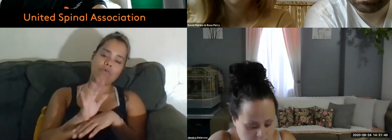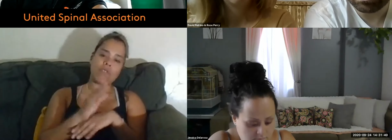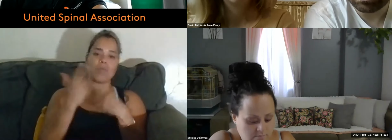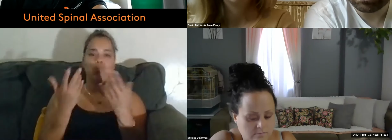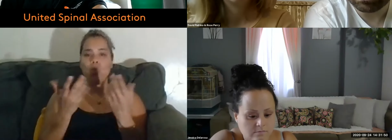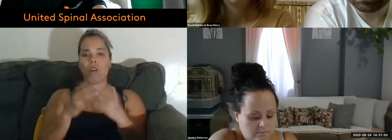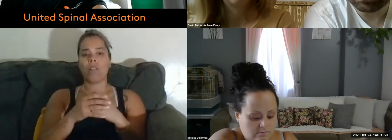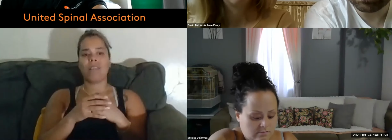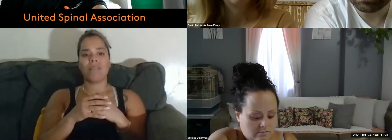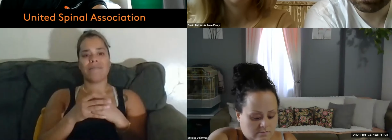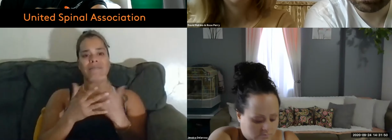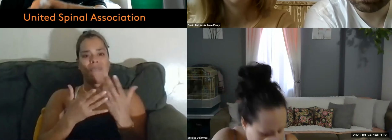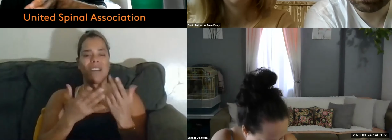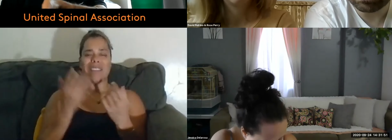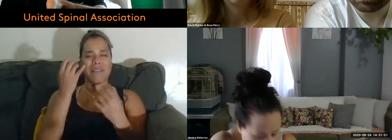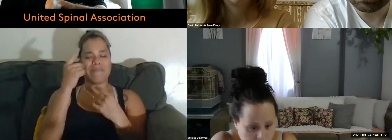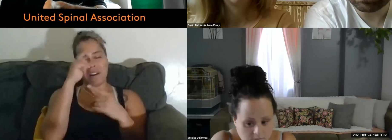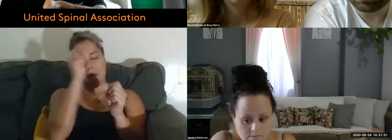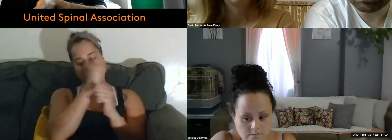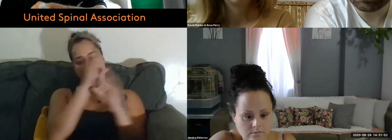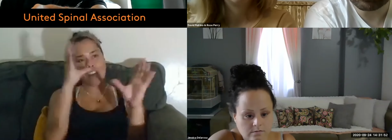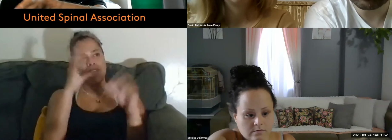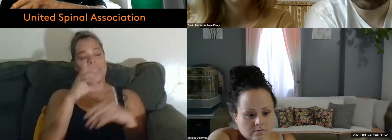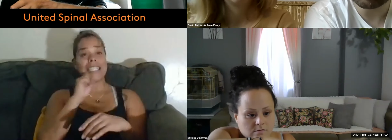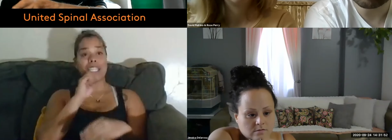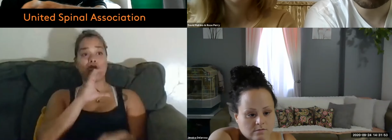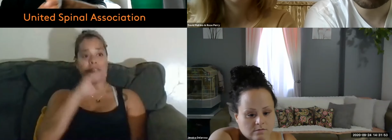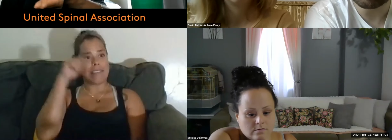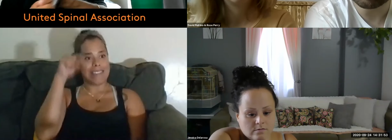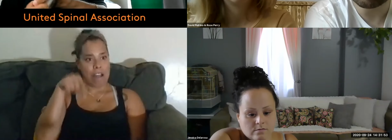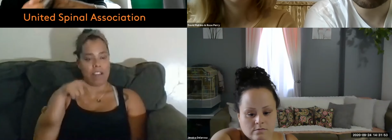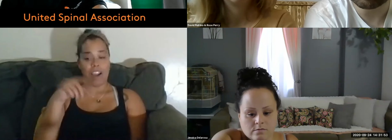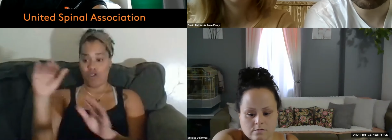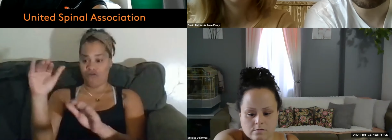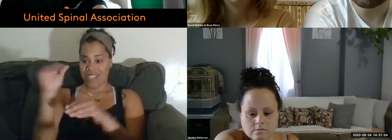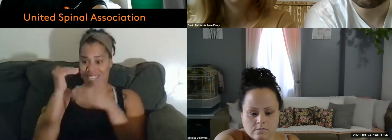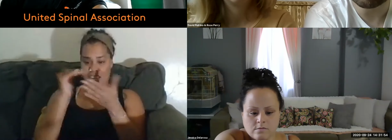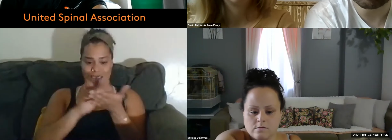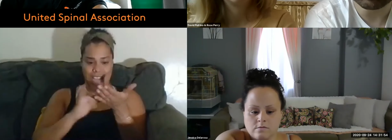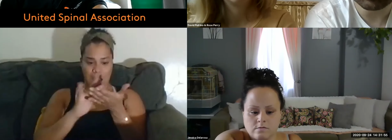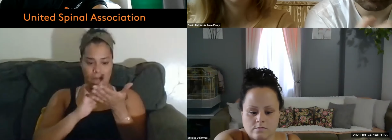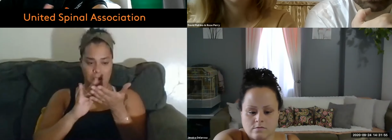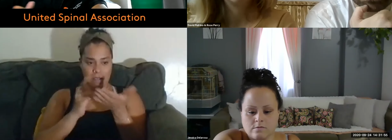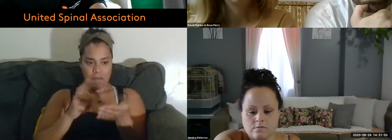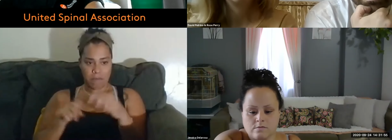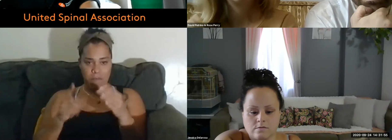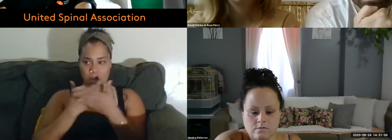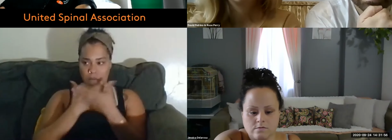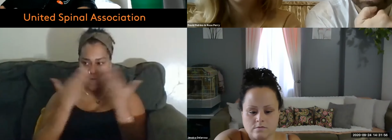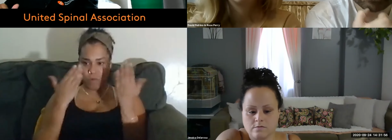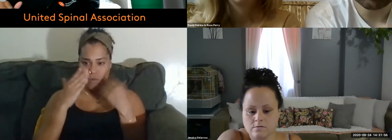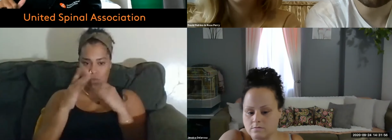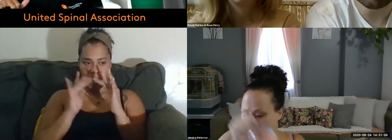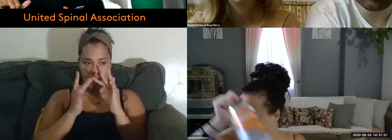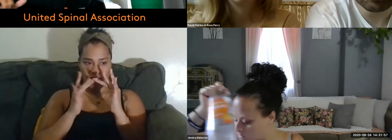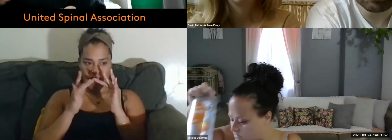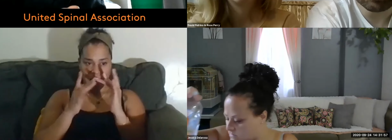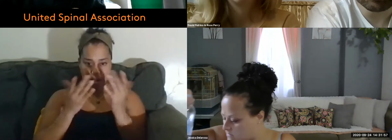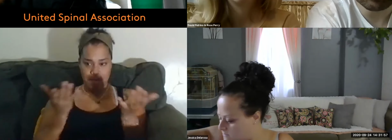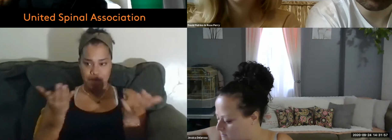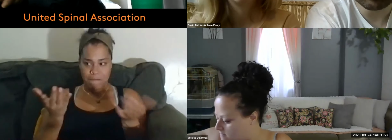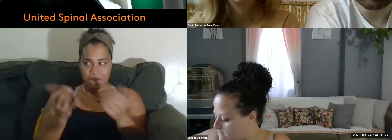downstairs, receives a tablet and has nowhere to connect to, because you only have a